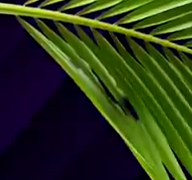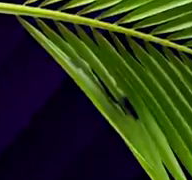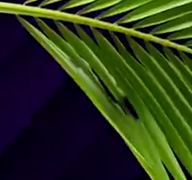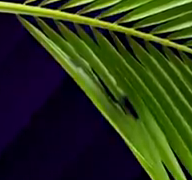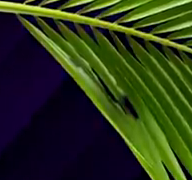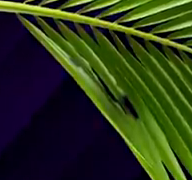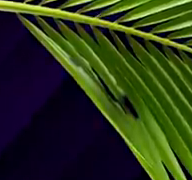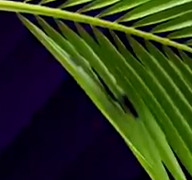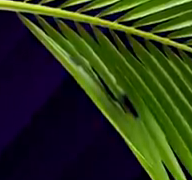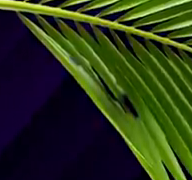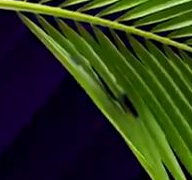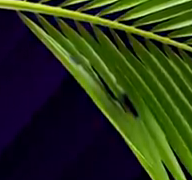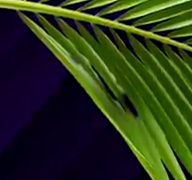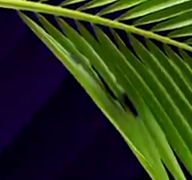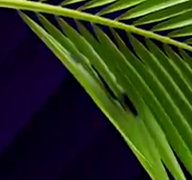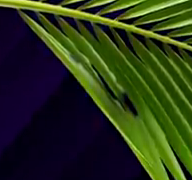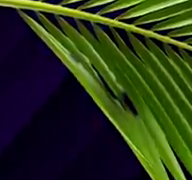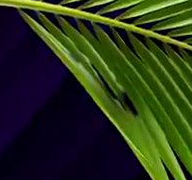Was the blood applied?